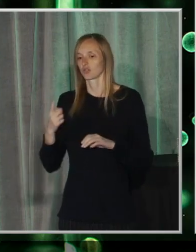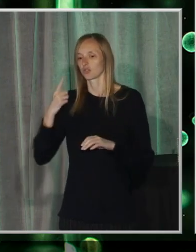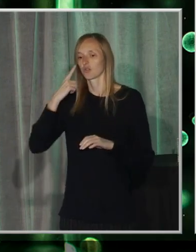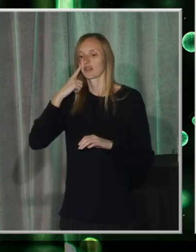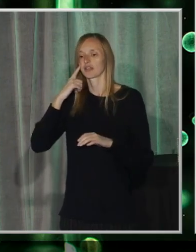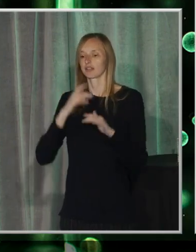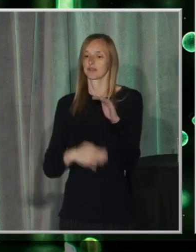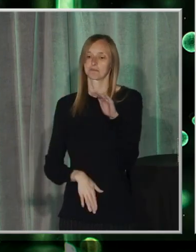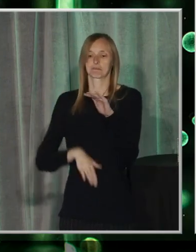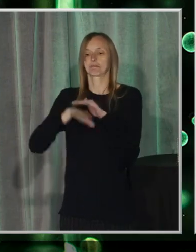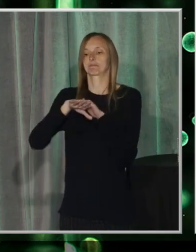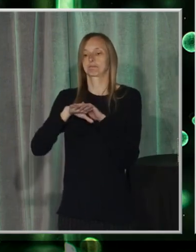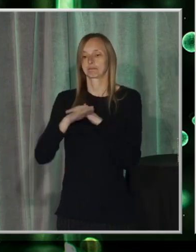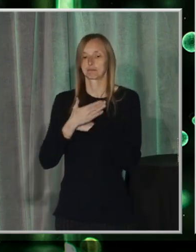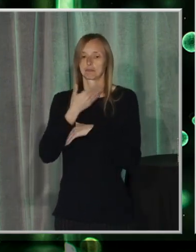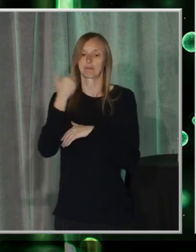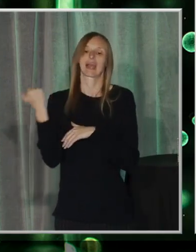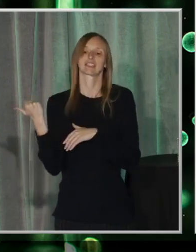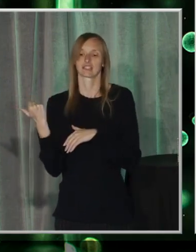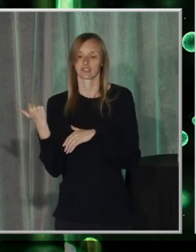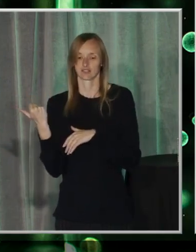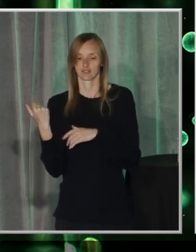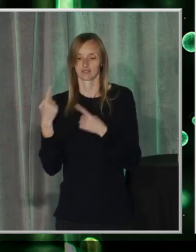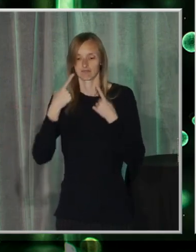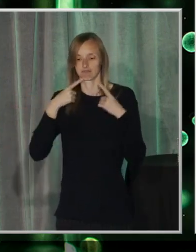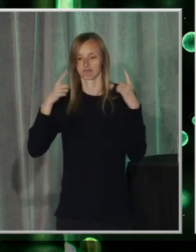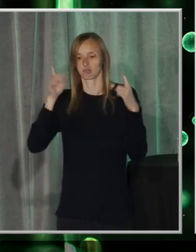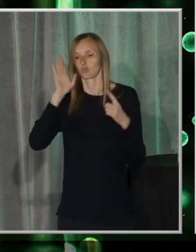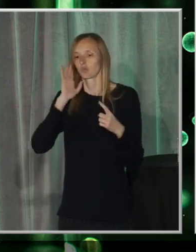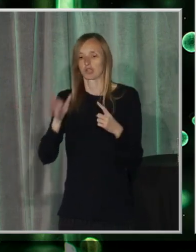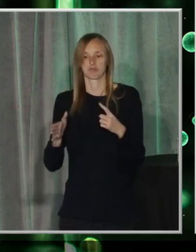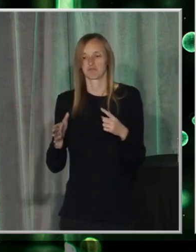optimal optimization might end up being?